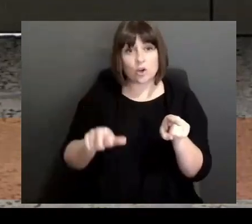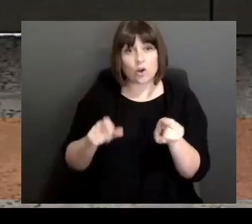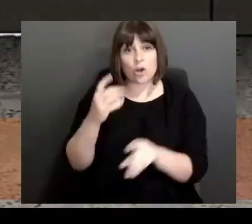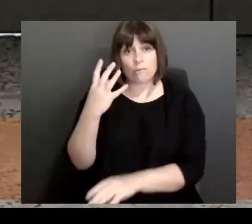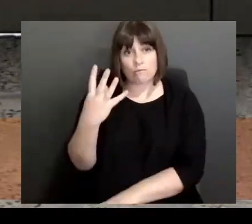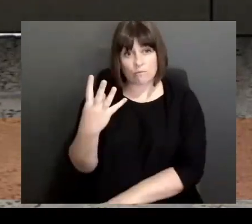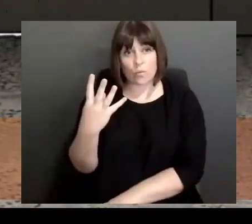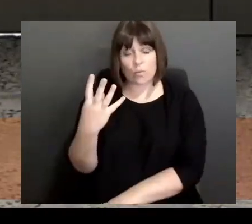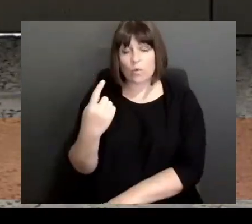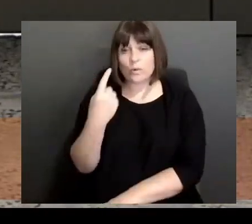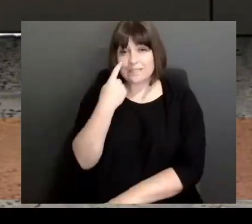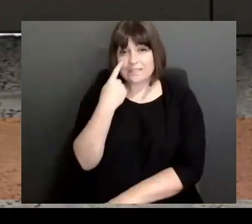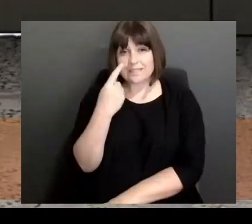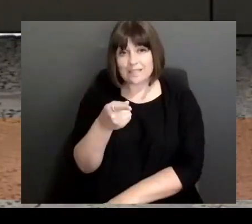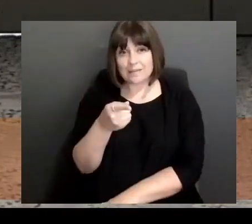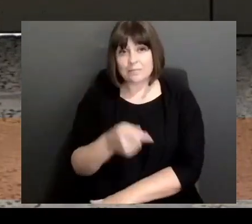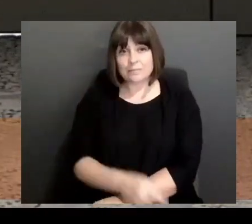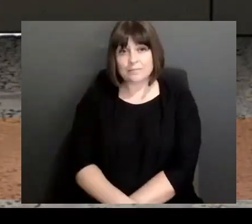document.